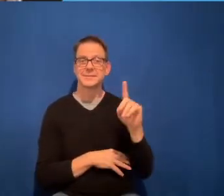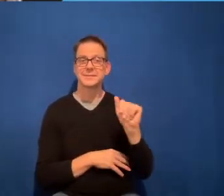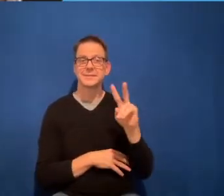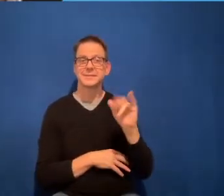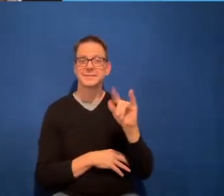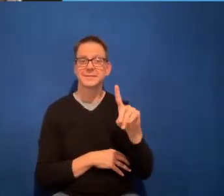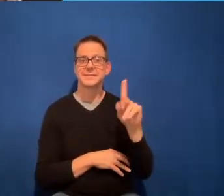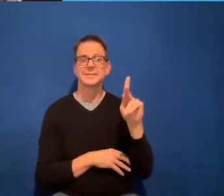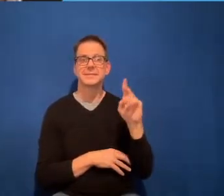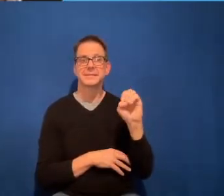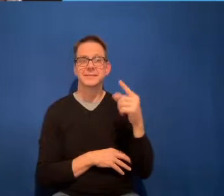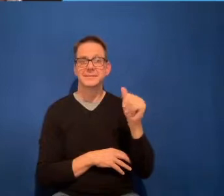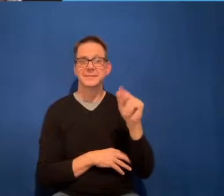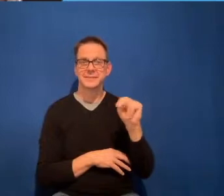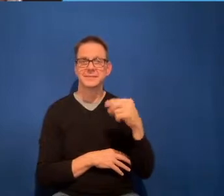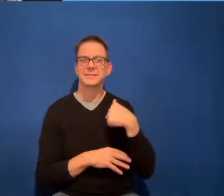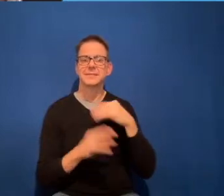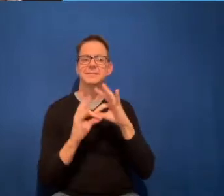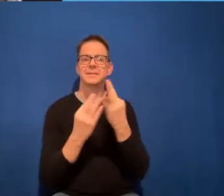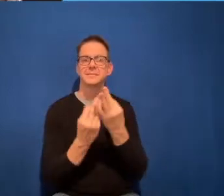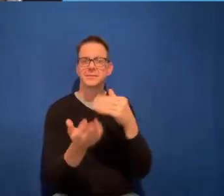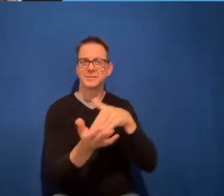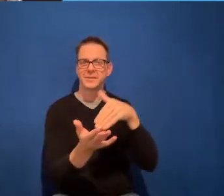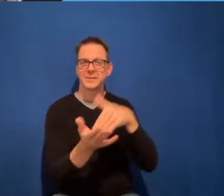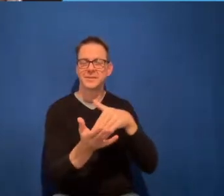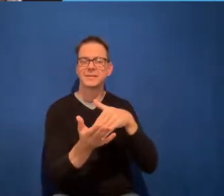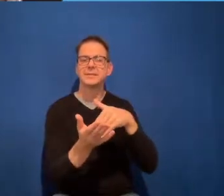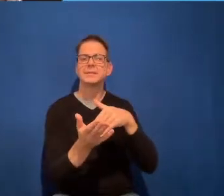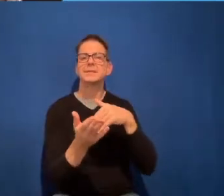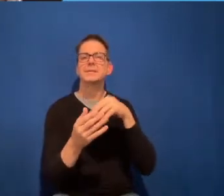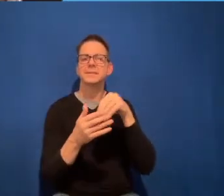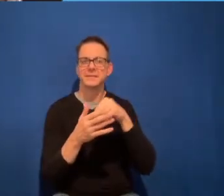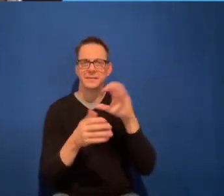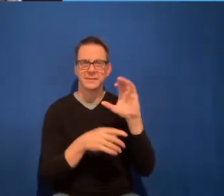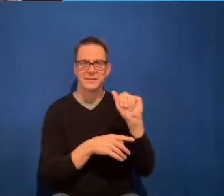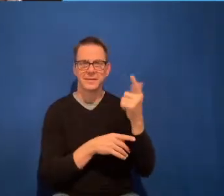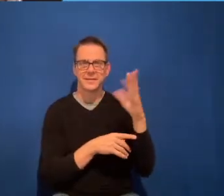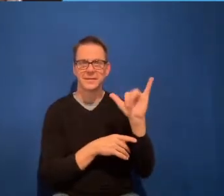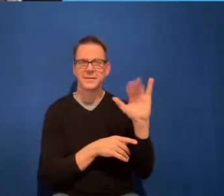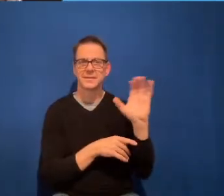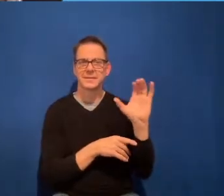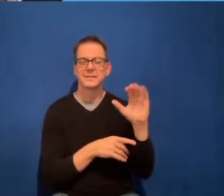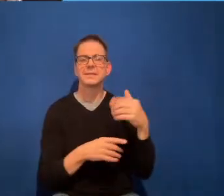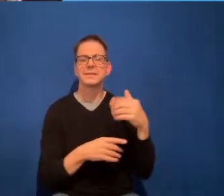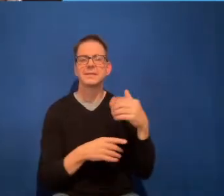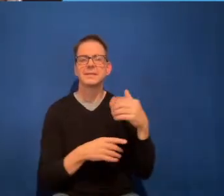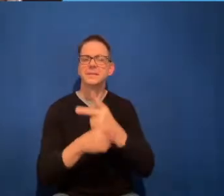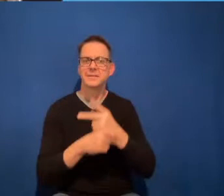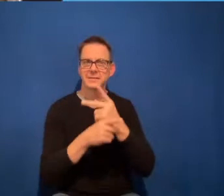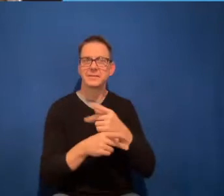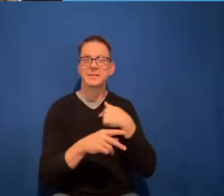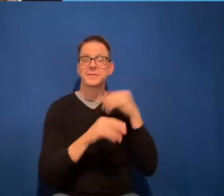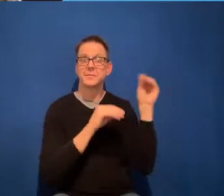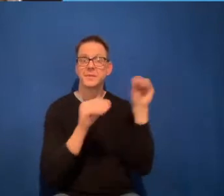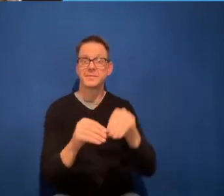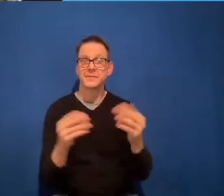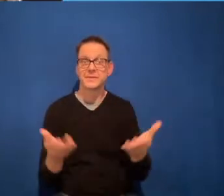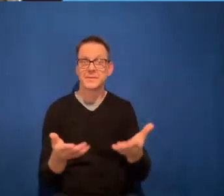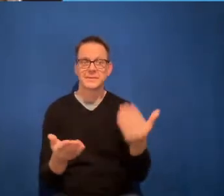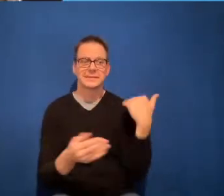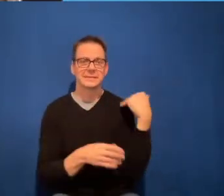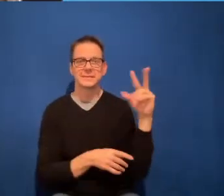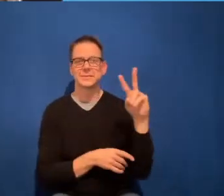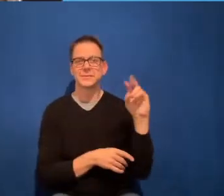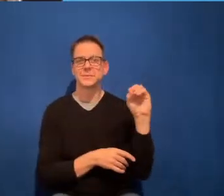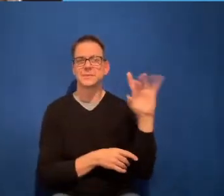family doctor. I'm based here in Calgary. Part of my work includes long-term care. I've been in Alberta since 2008. Before that, I worked on the